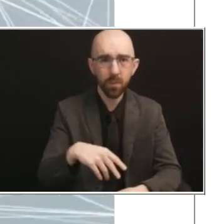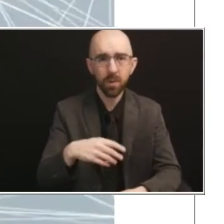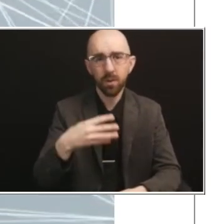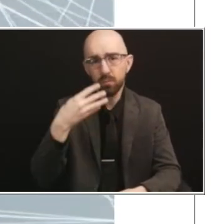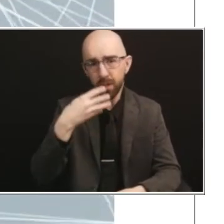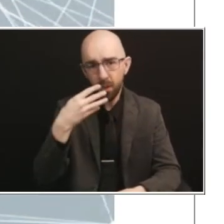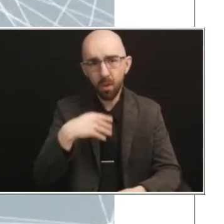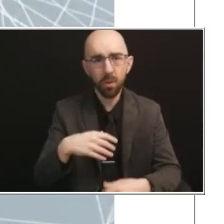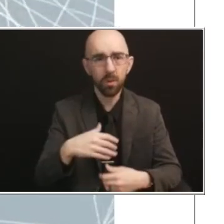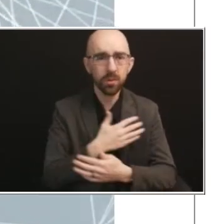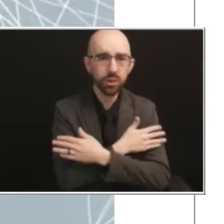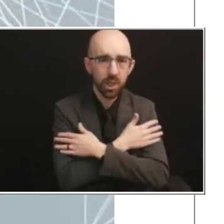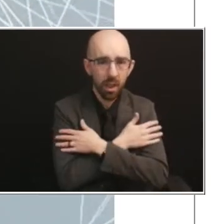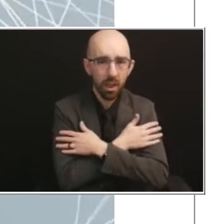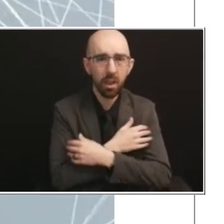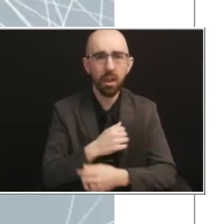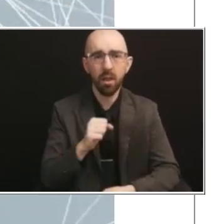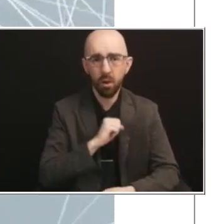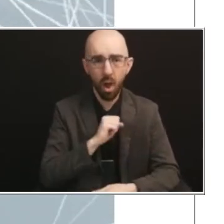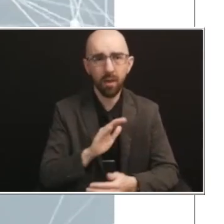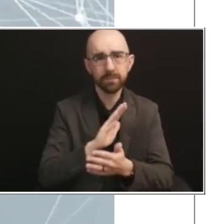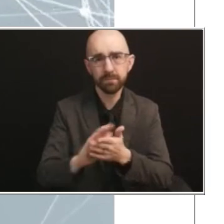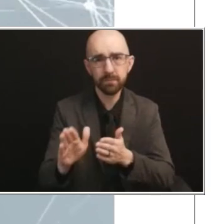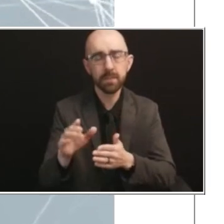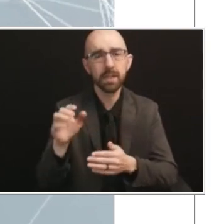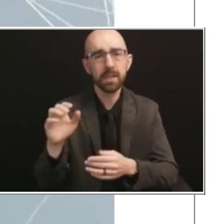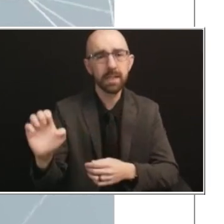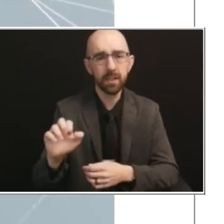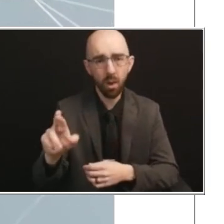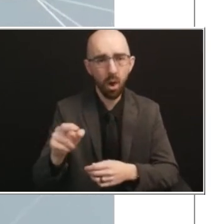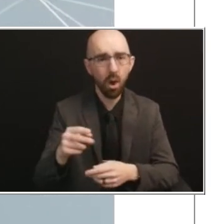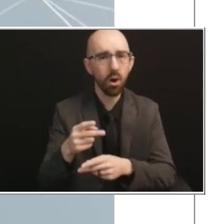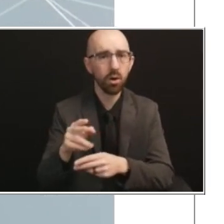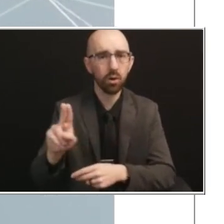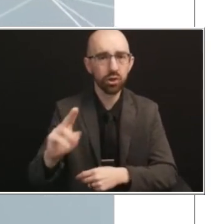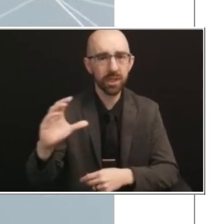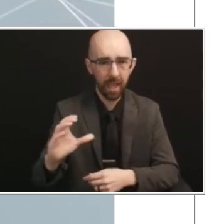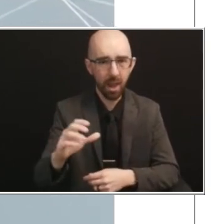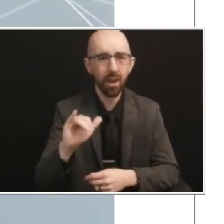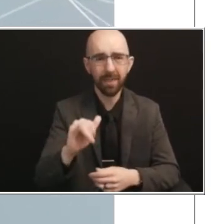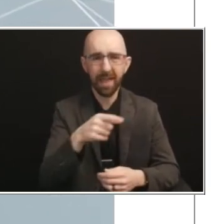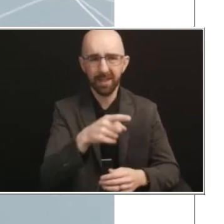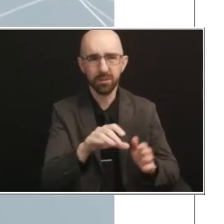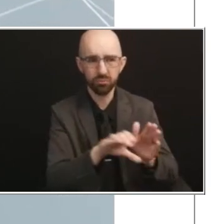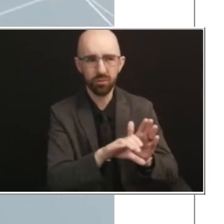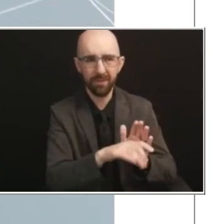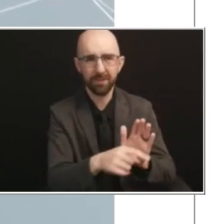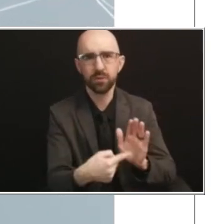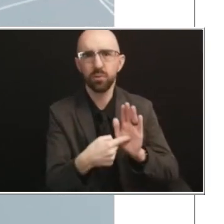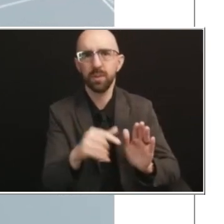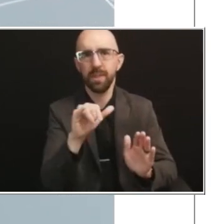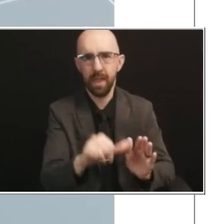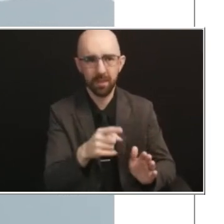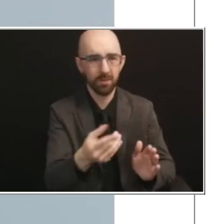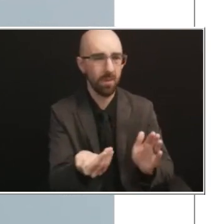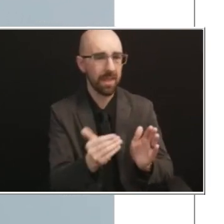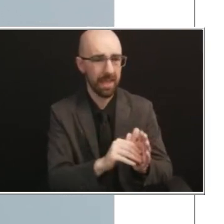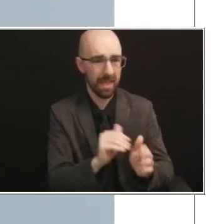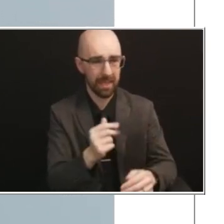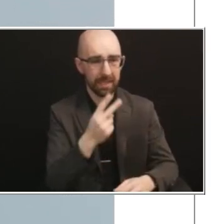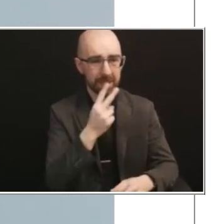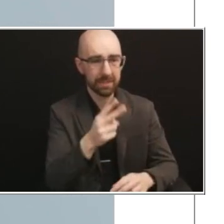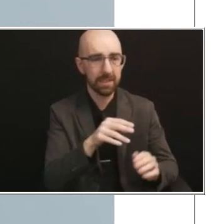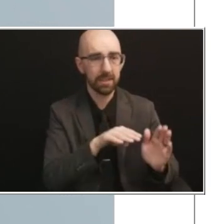to emergency department, primary care visit, or urgent care. That is what this graph is showing. And again, you can see there was a peak there. It